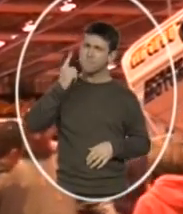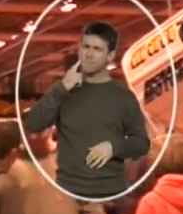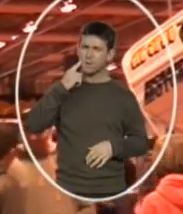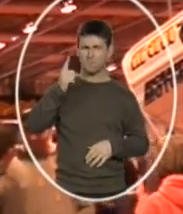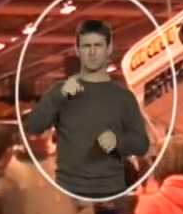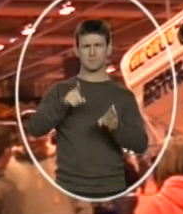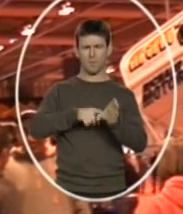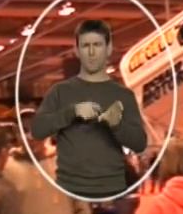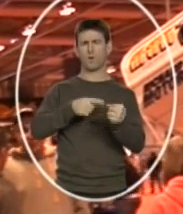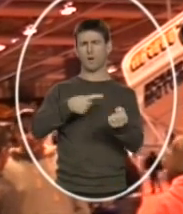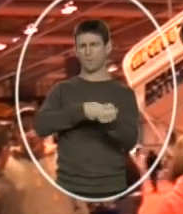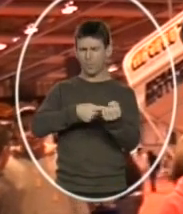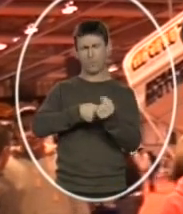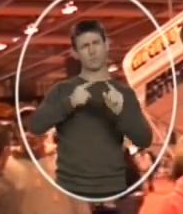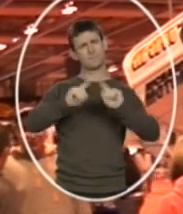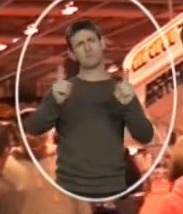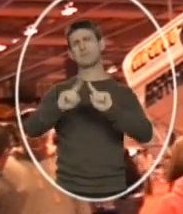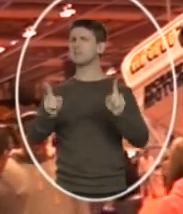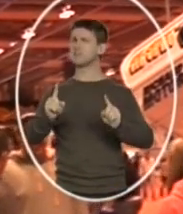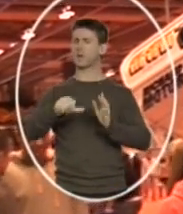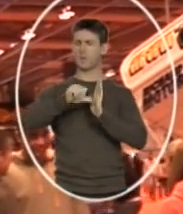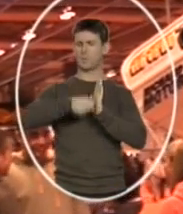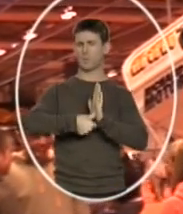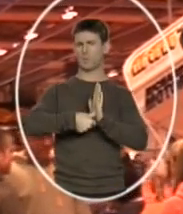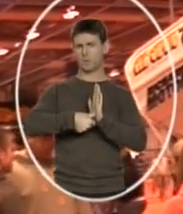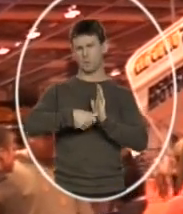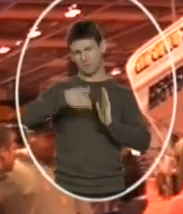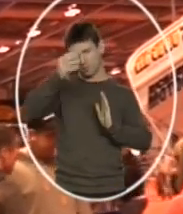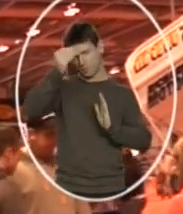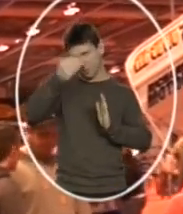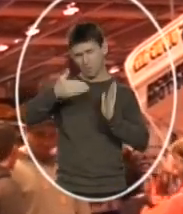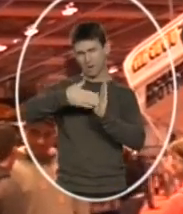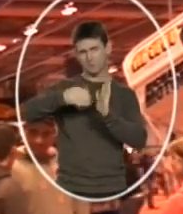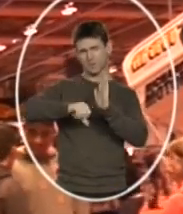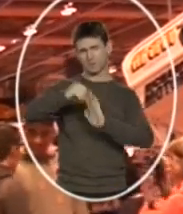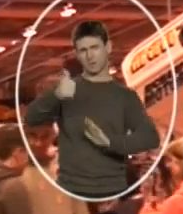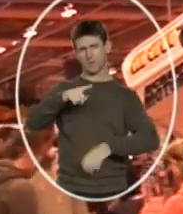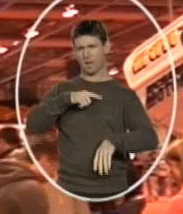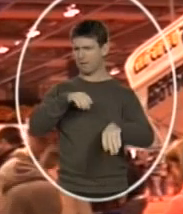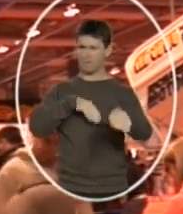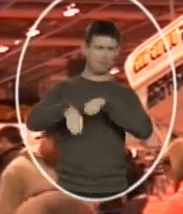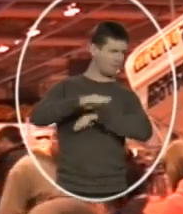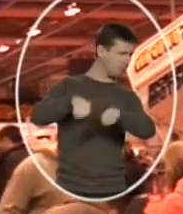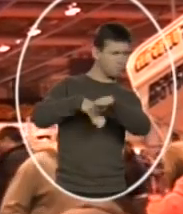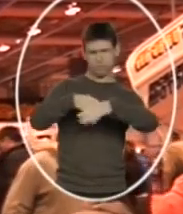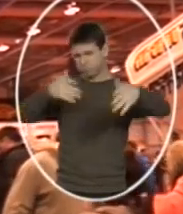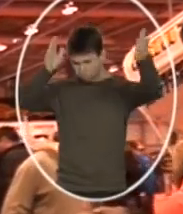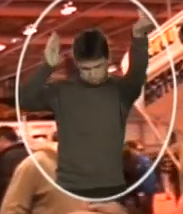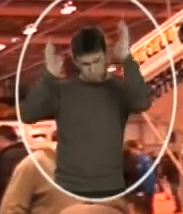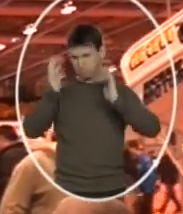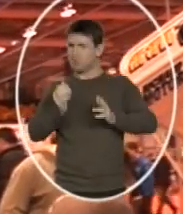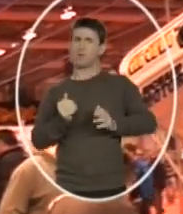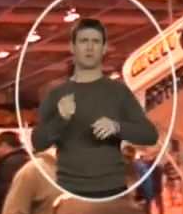blue, etc., you almost learn additional craft then, don't you? Because you've got traffic to contend with and even faster guys behind